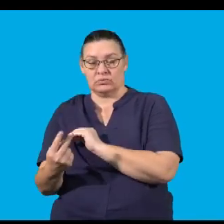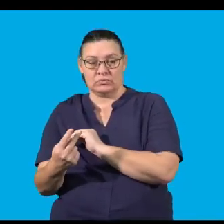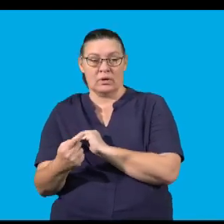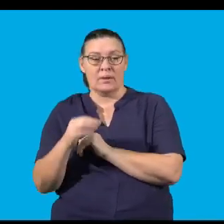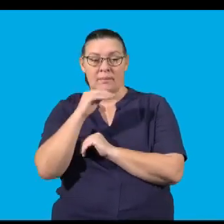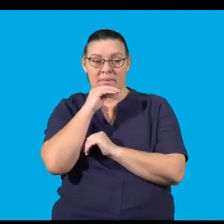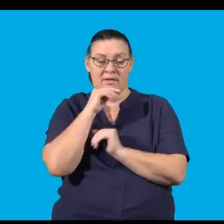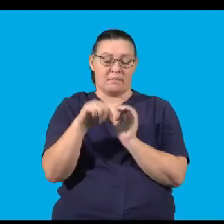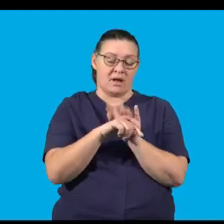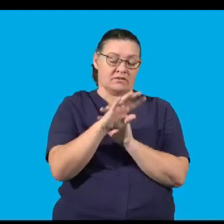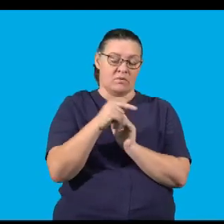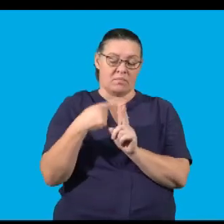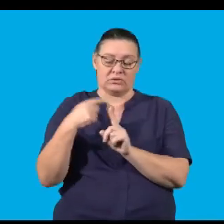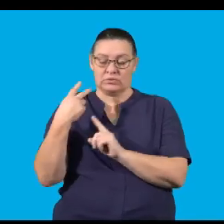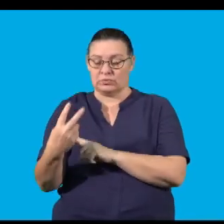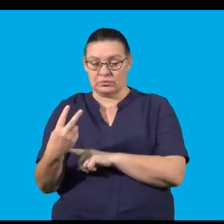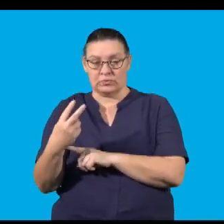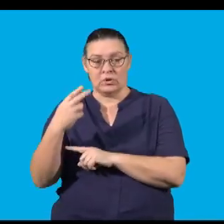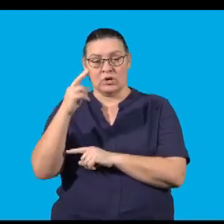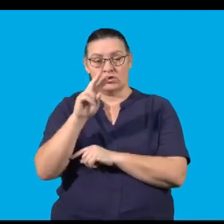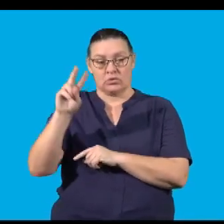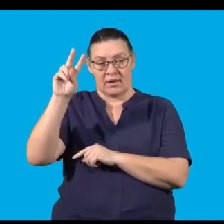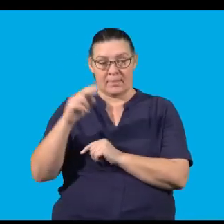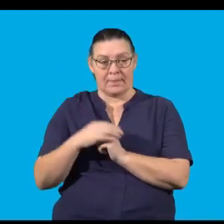it's minus 4 plus 2 squared.